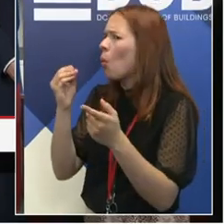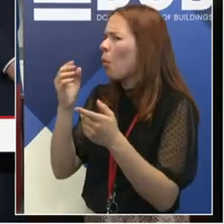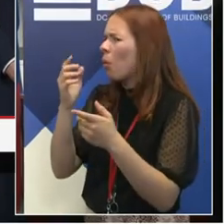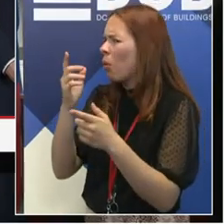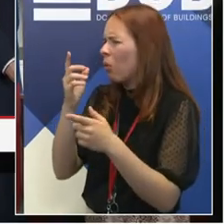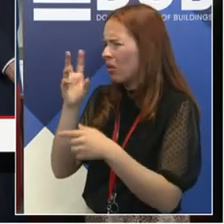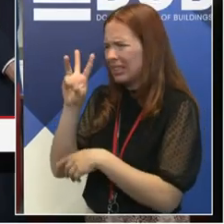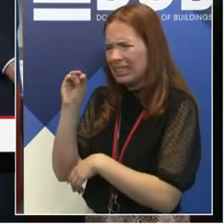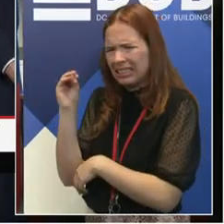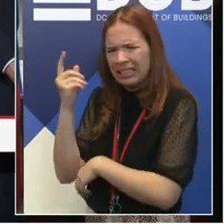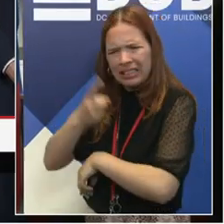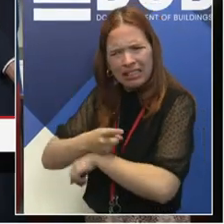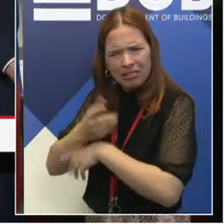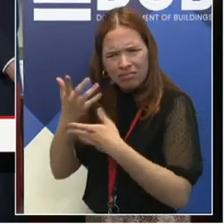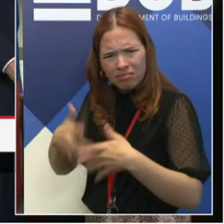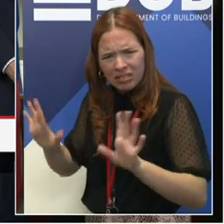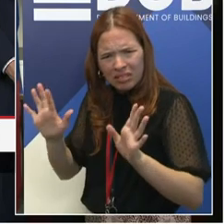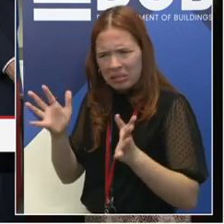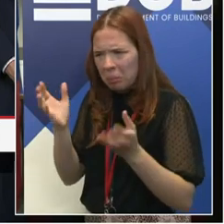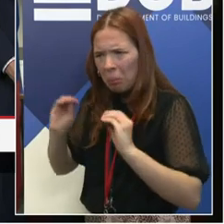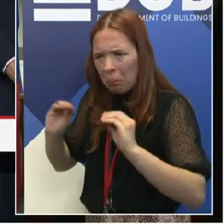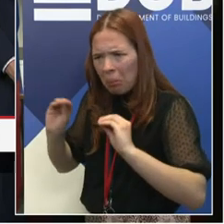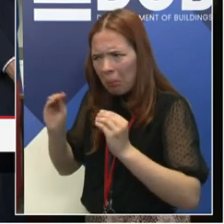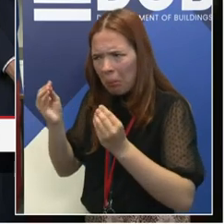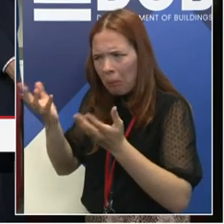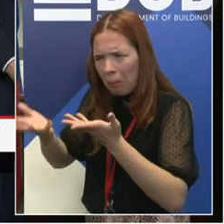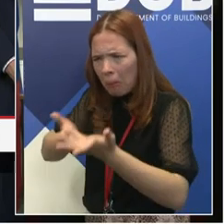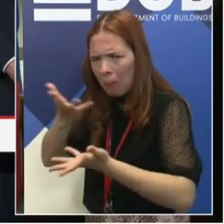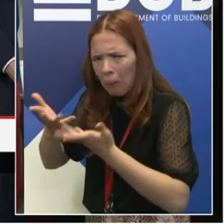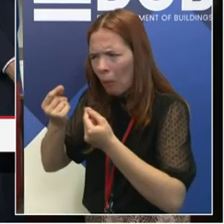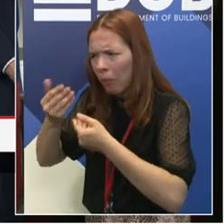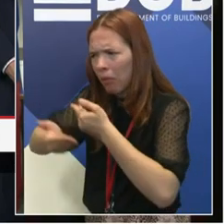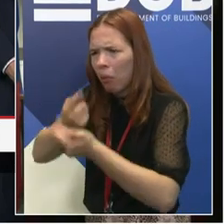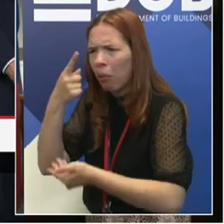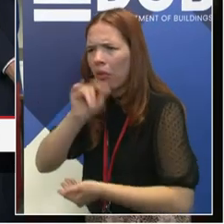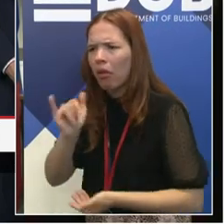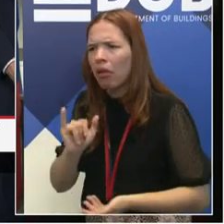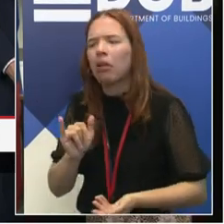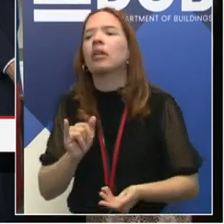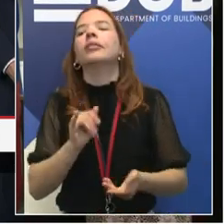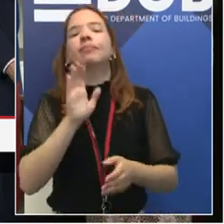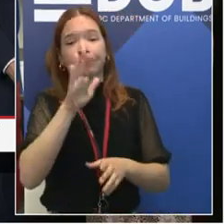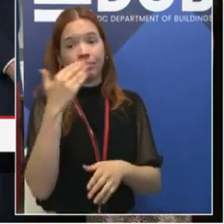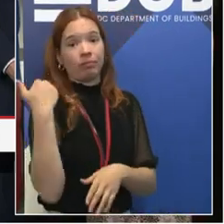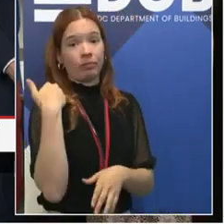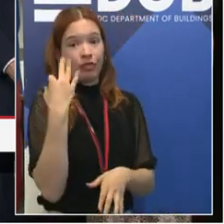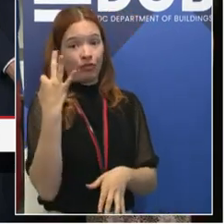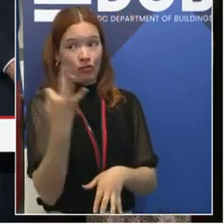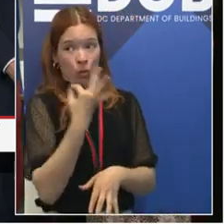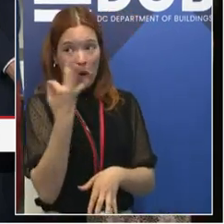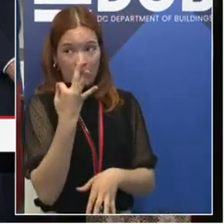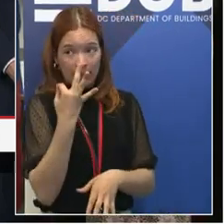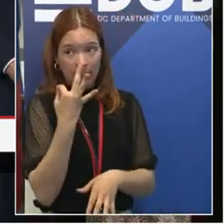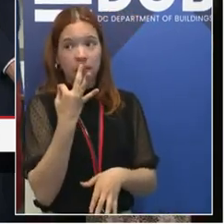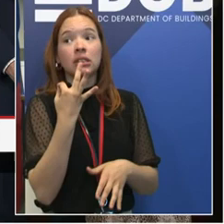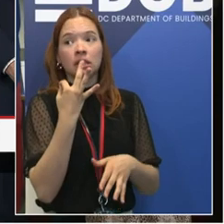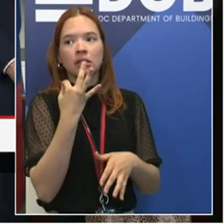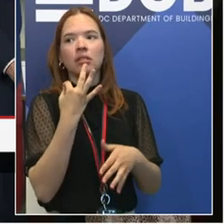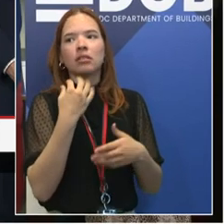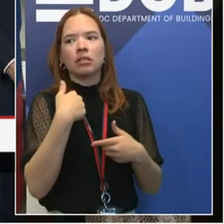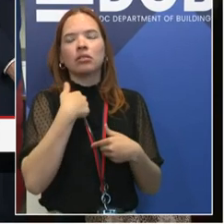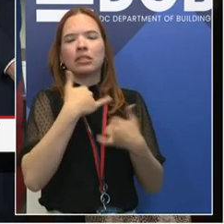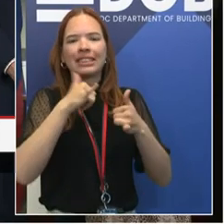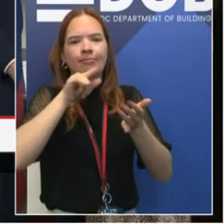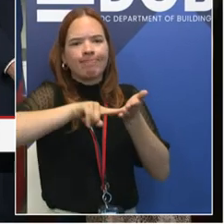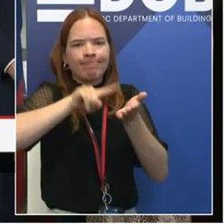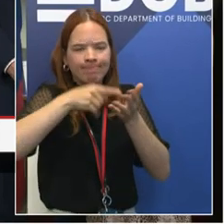me on Friday that they had some more work to do, that they thought they were wrapping up, but didn't give me a specific